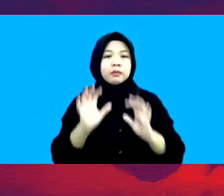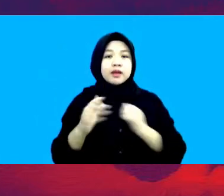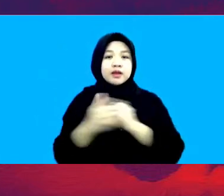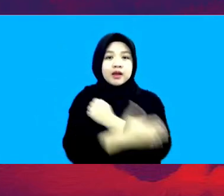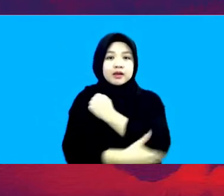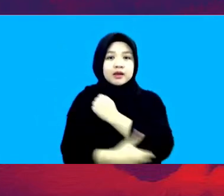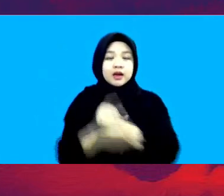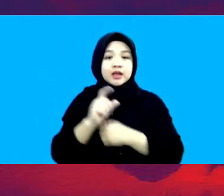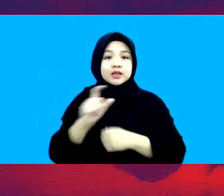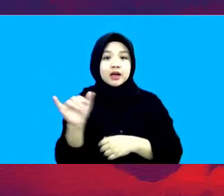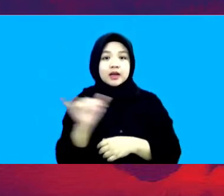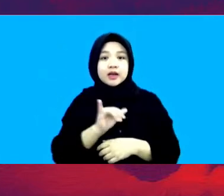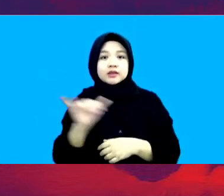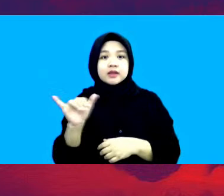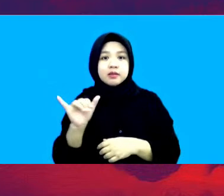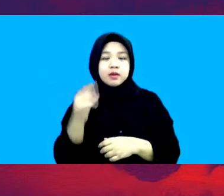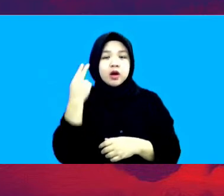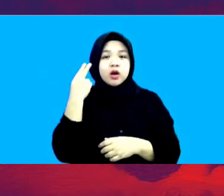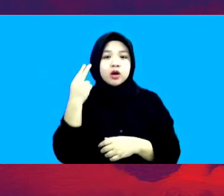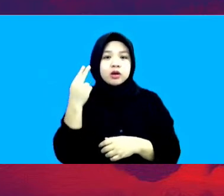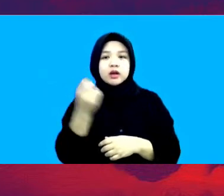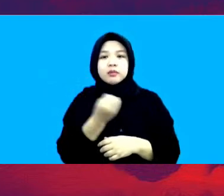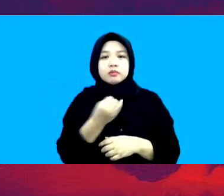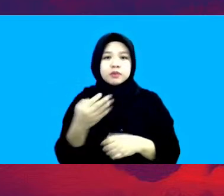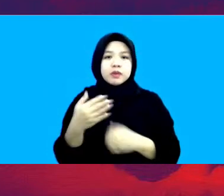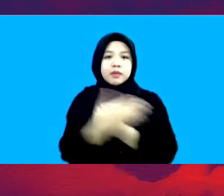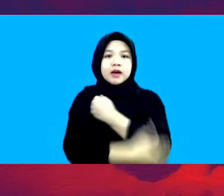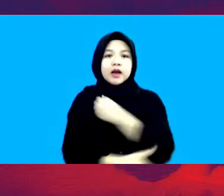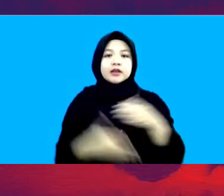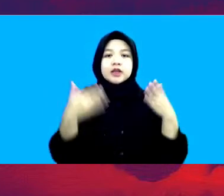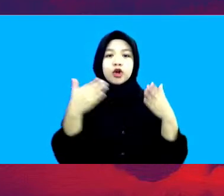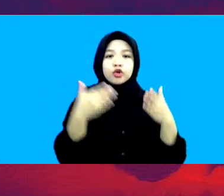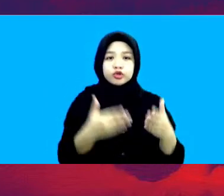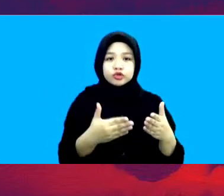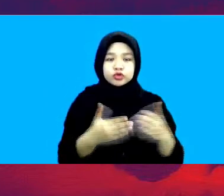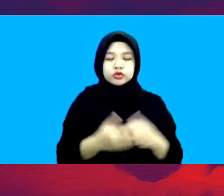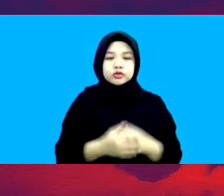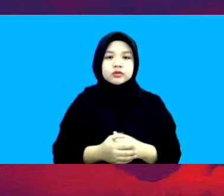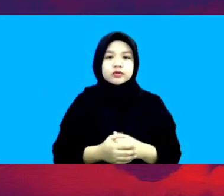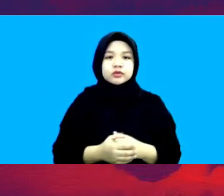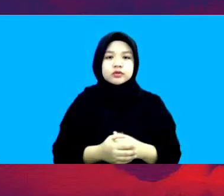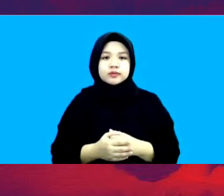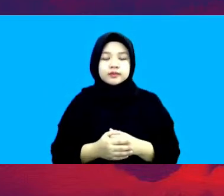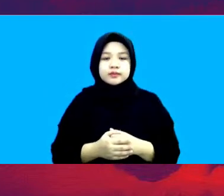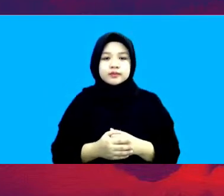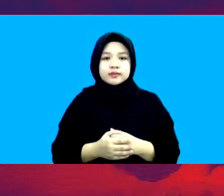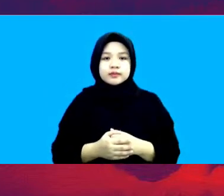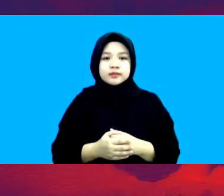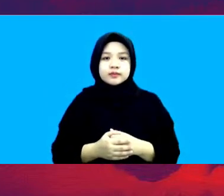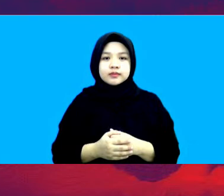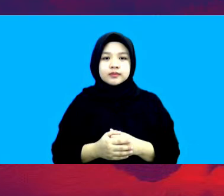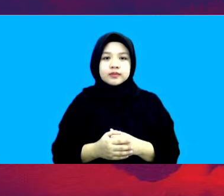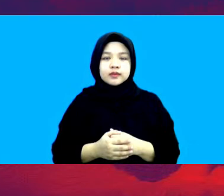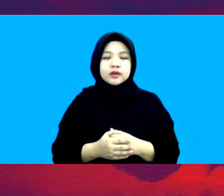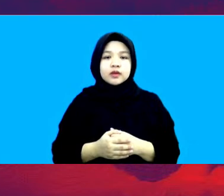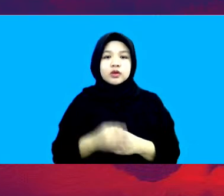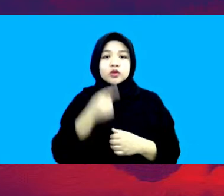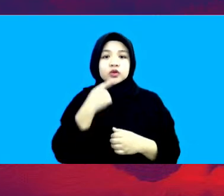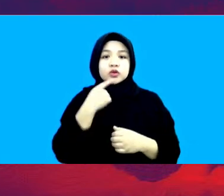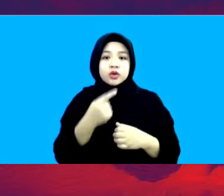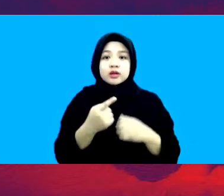here, and sitting up on the panel. Thank you so much for having me here for this discussion. Now, I will act like a professor. I